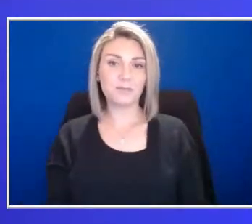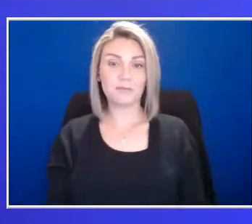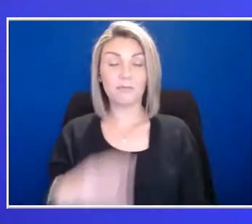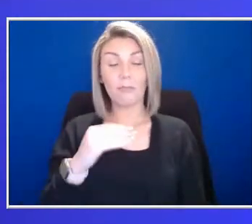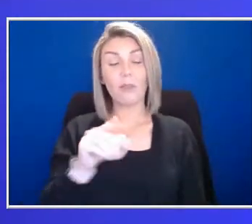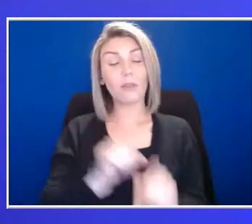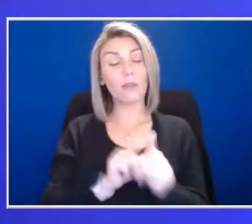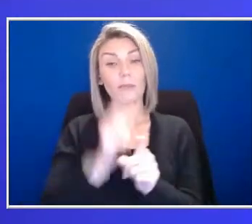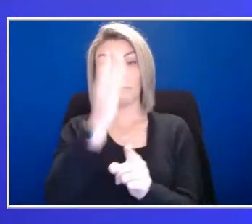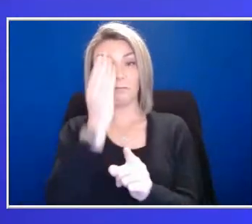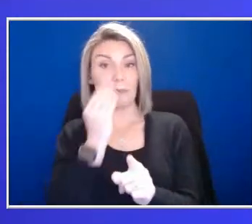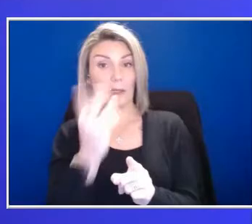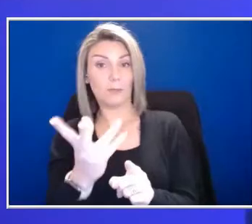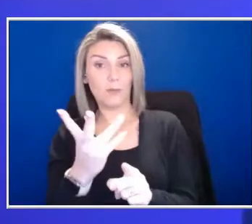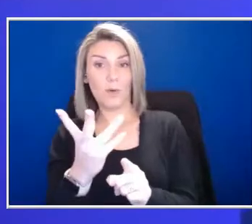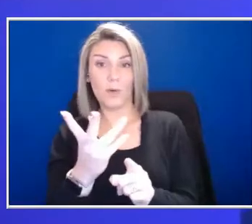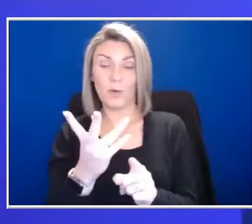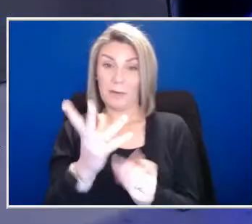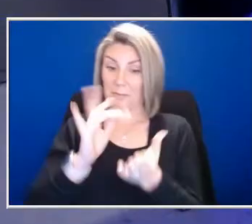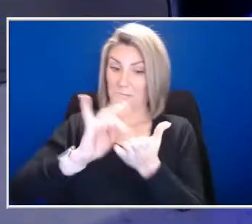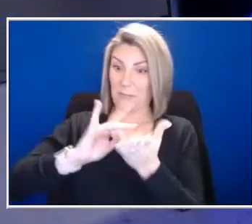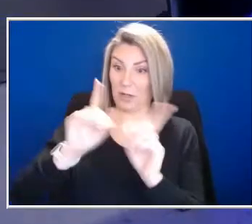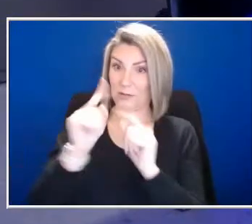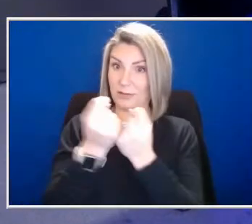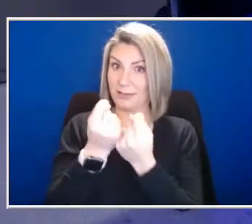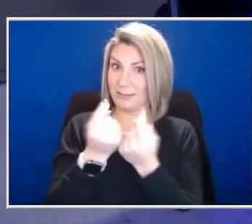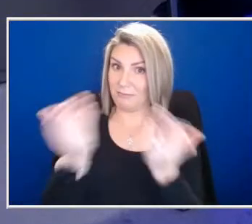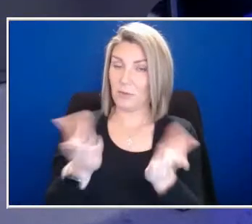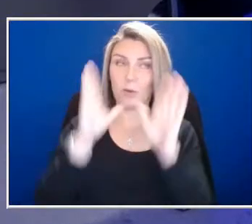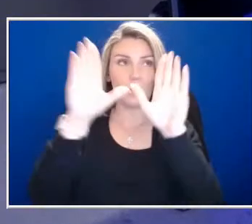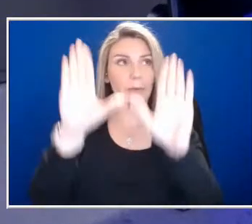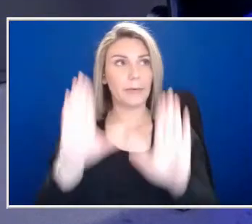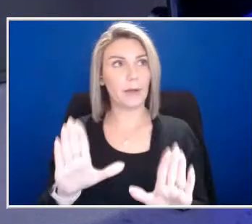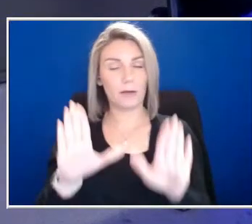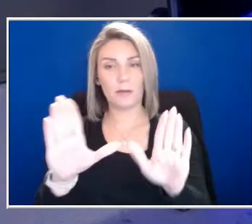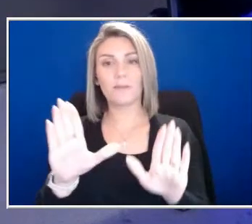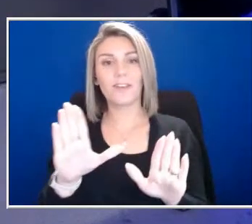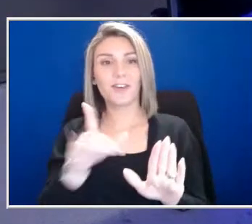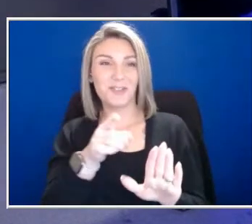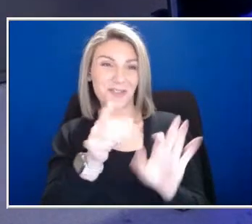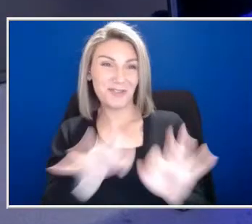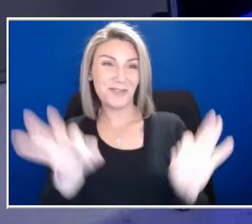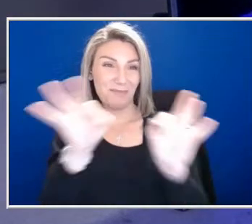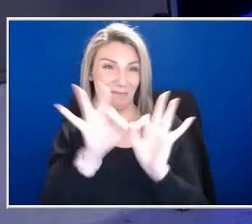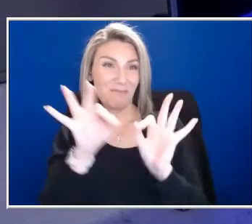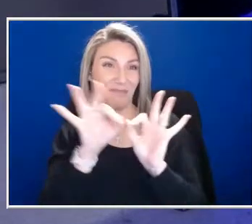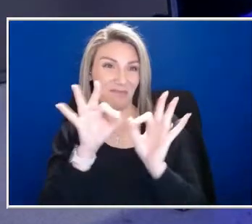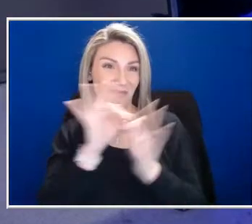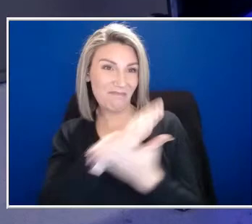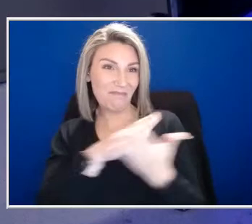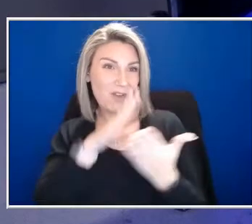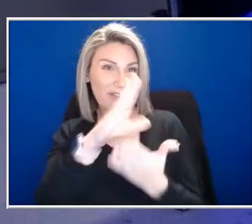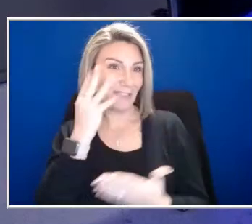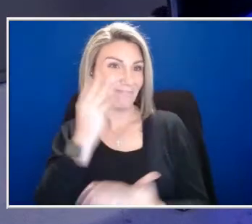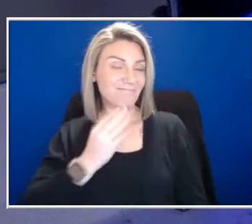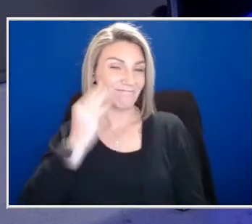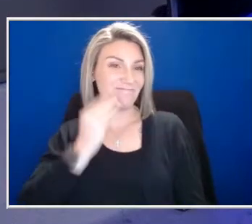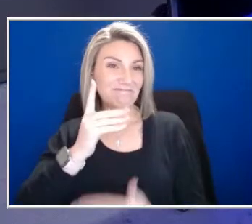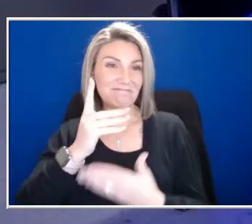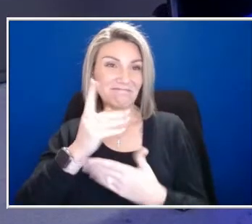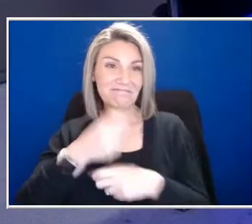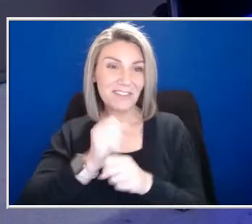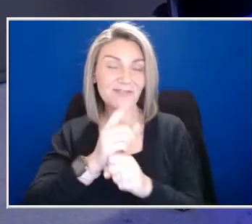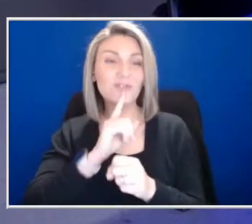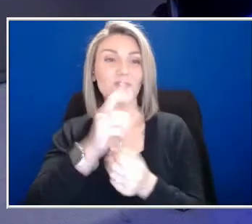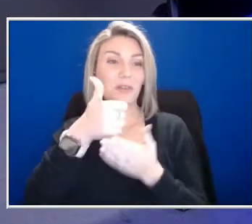hands of a really great medical team. Yeah, I have a feeling you're a very, very important stop in their journey to make sure that you're helping them and being that